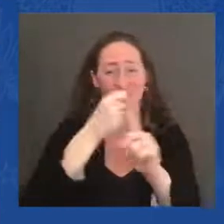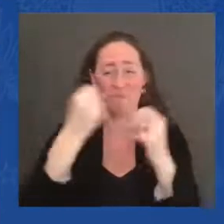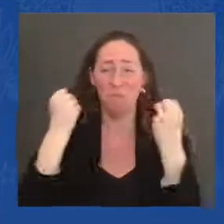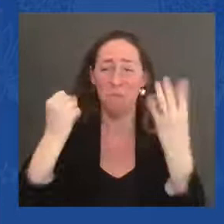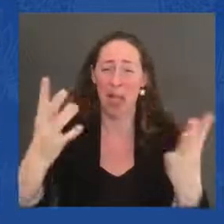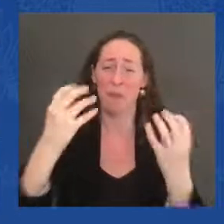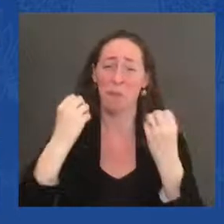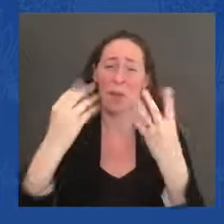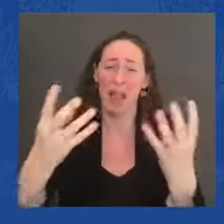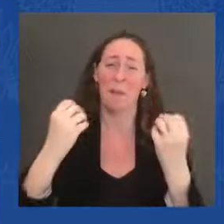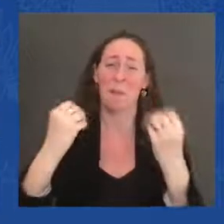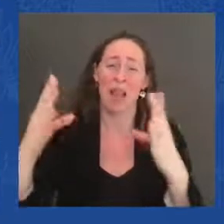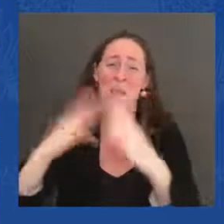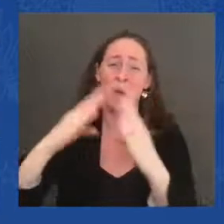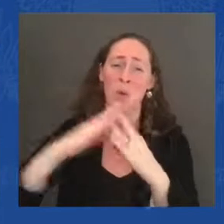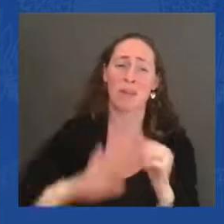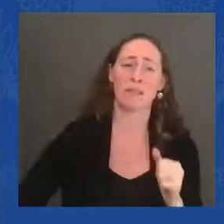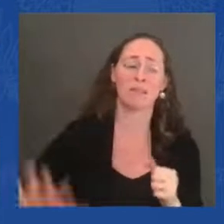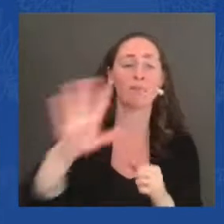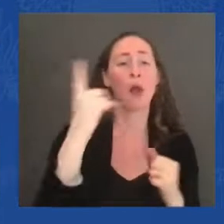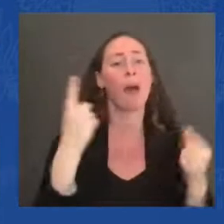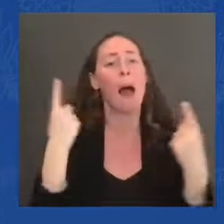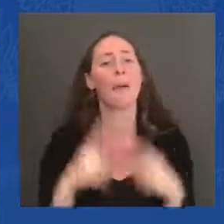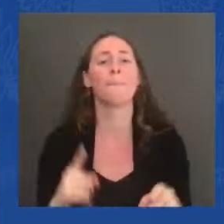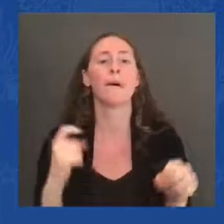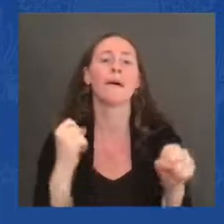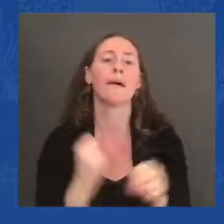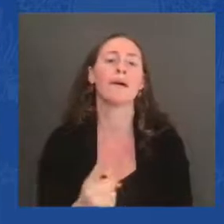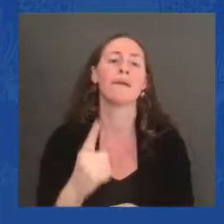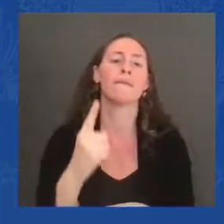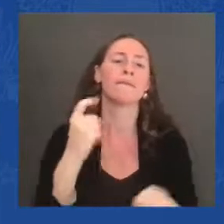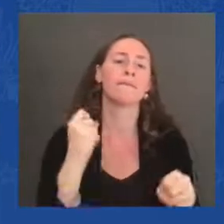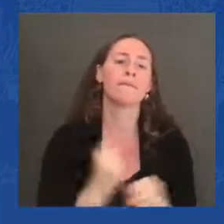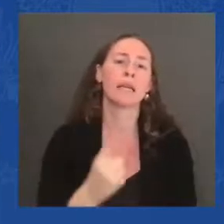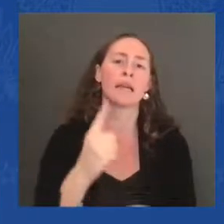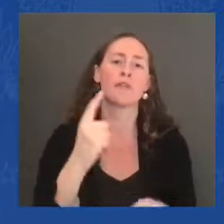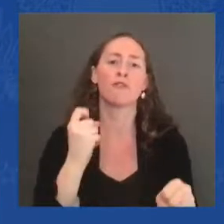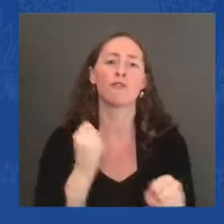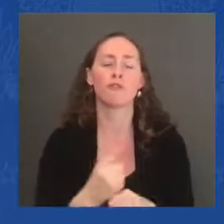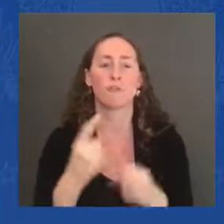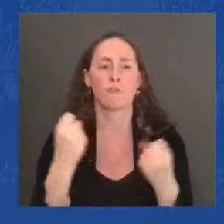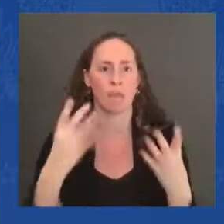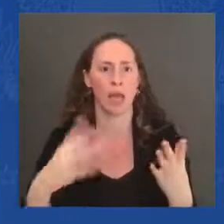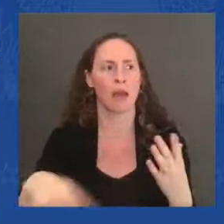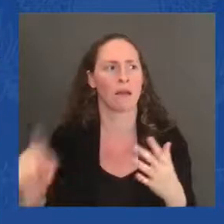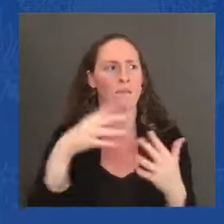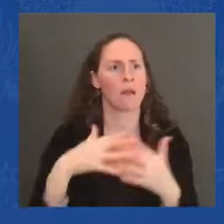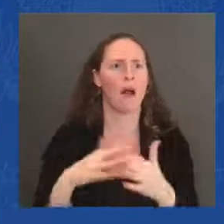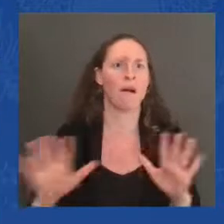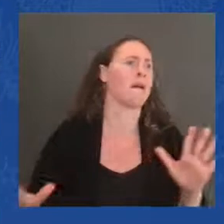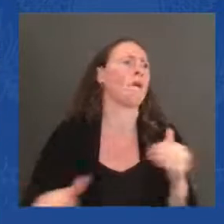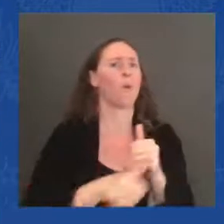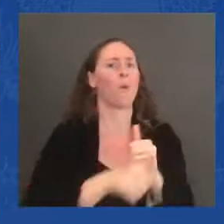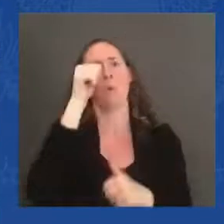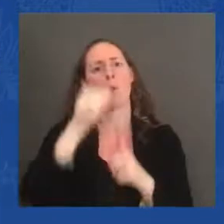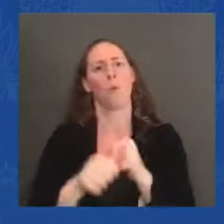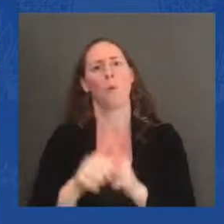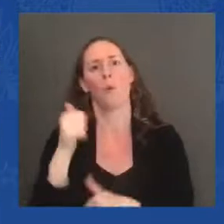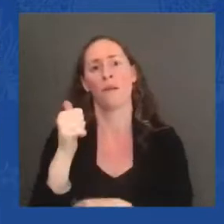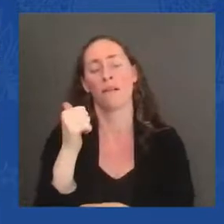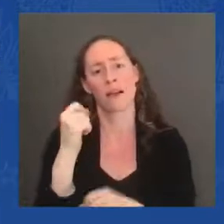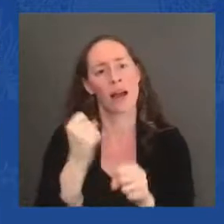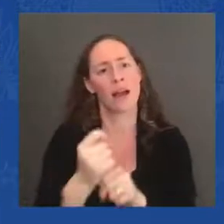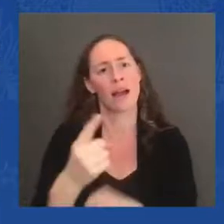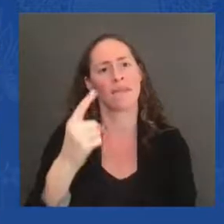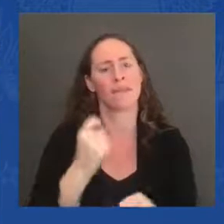are no longer limited to just what you see about in the news in the West. We have fires, it's now a fire year, and we